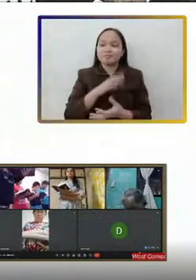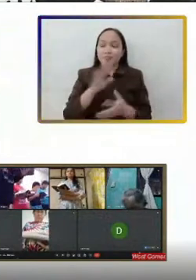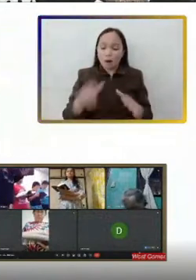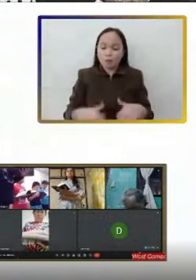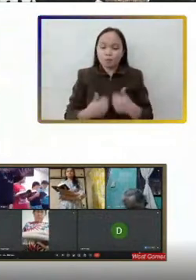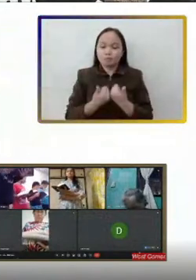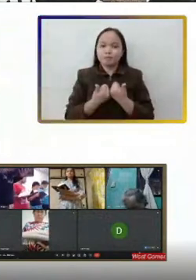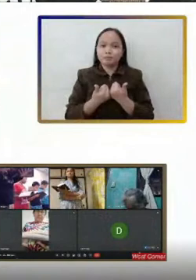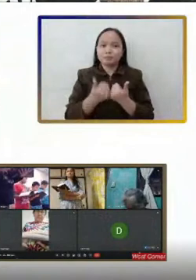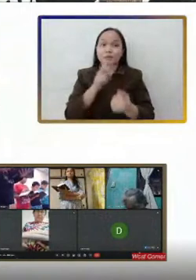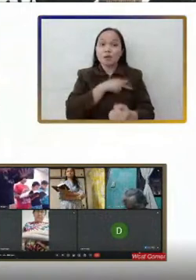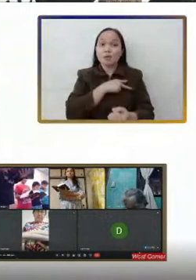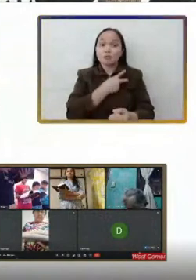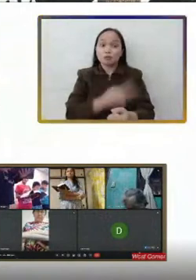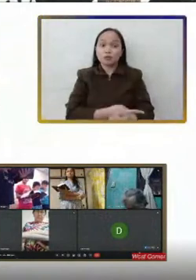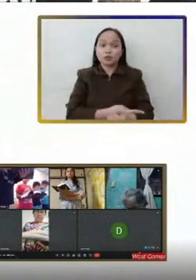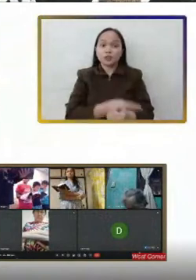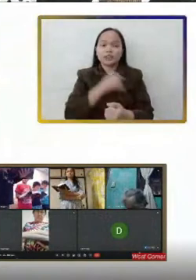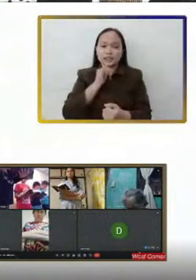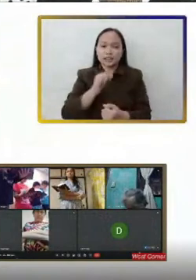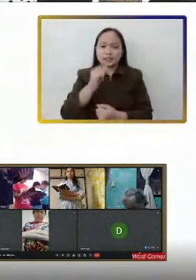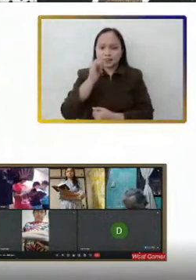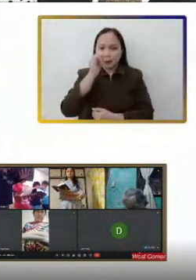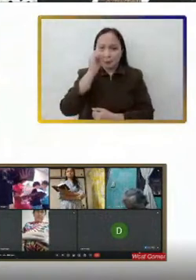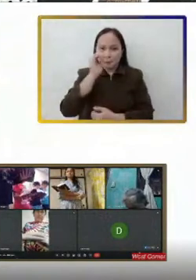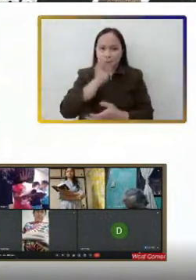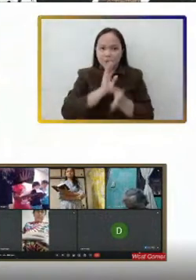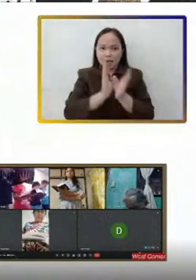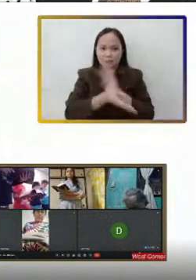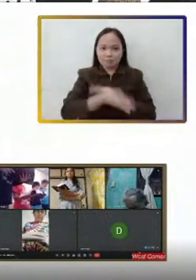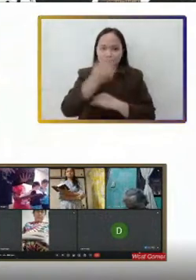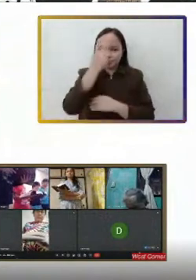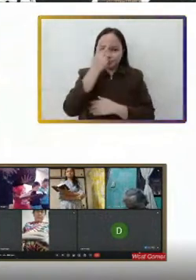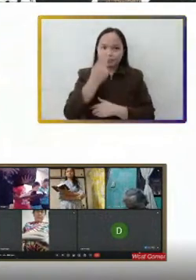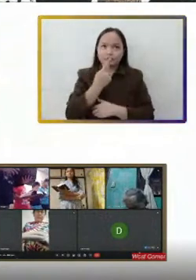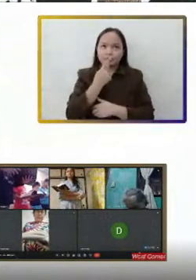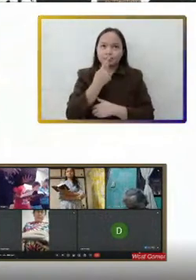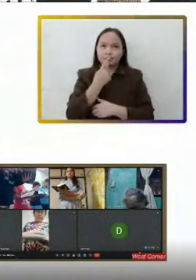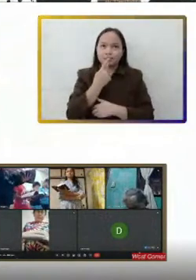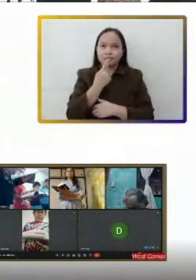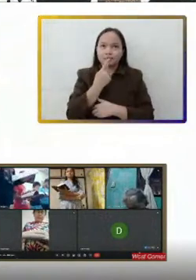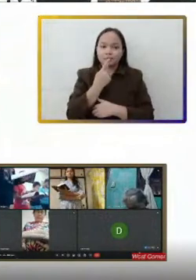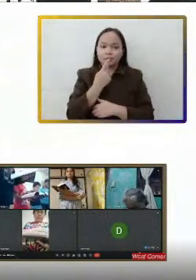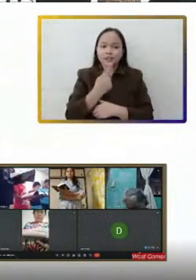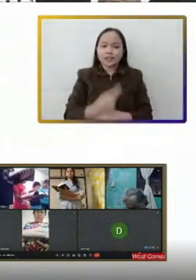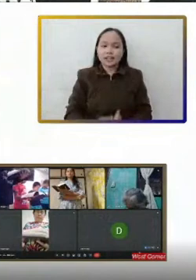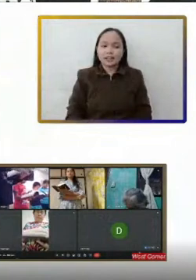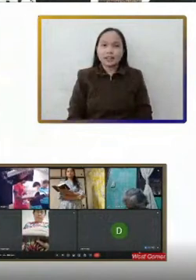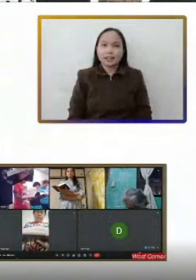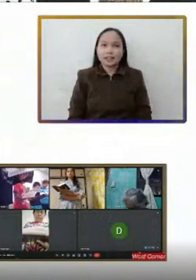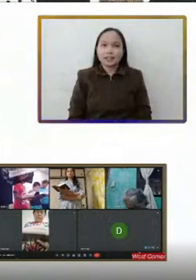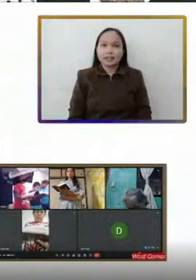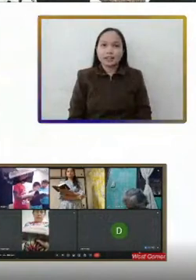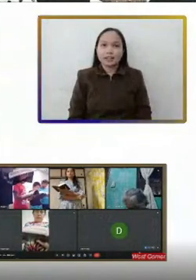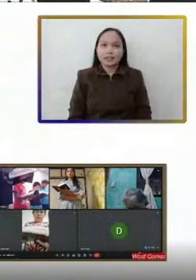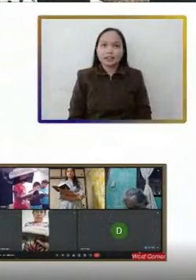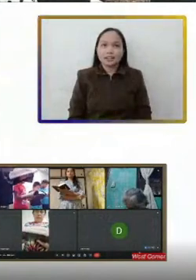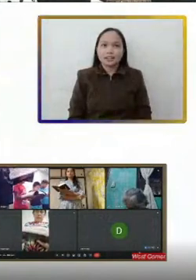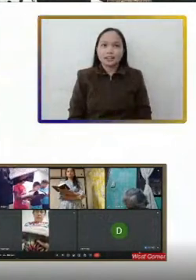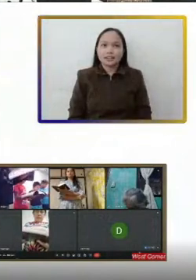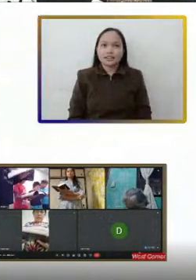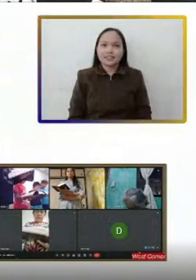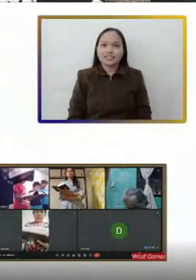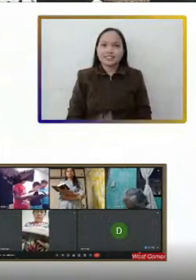powerful is parenting is. It's kasi makikita nyo that proper parenting